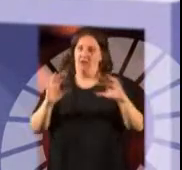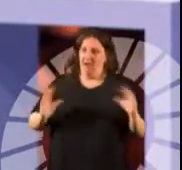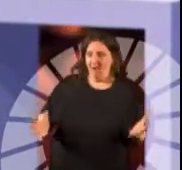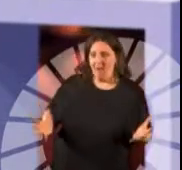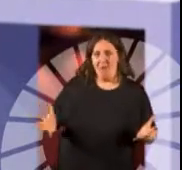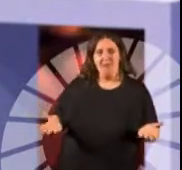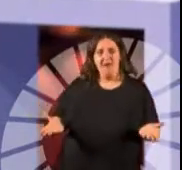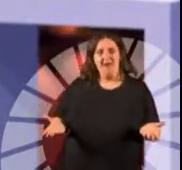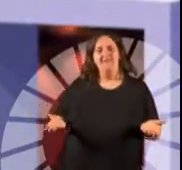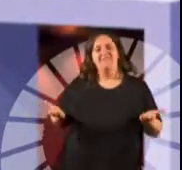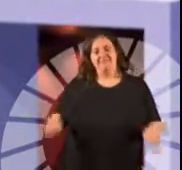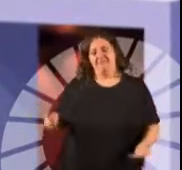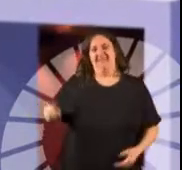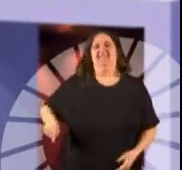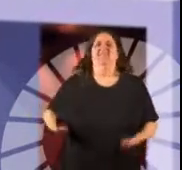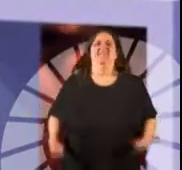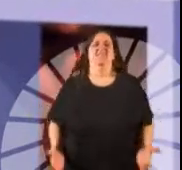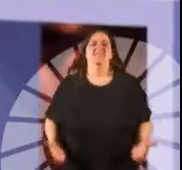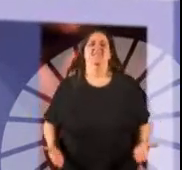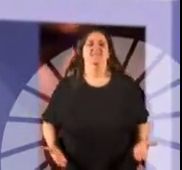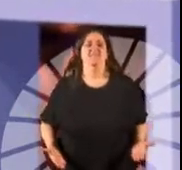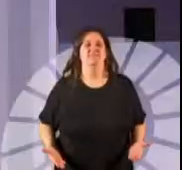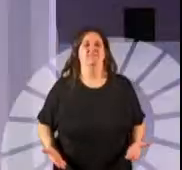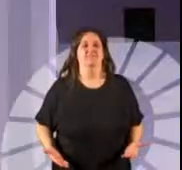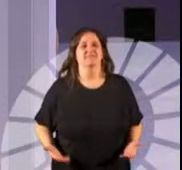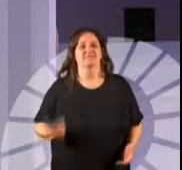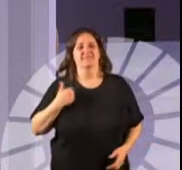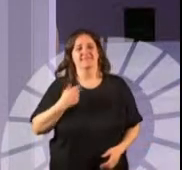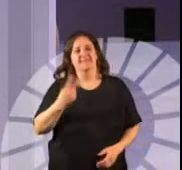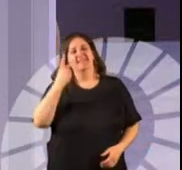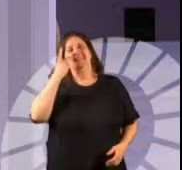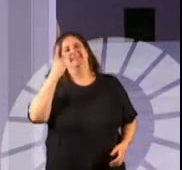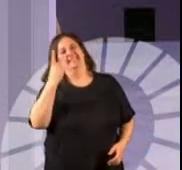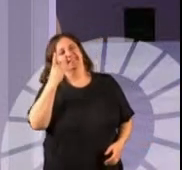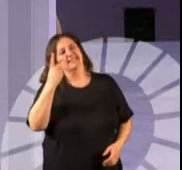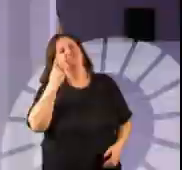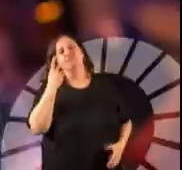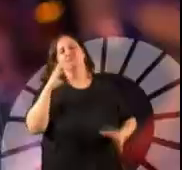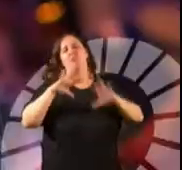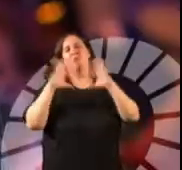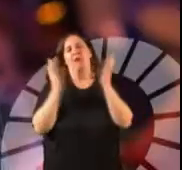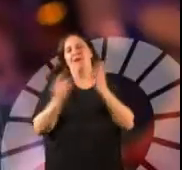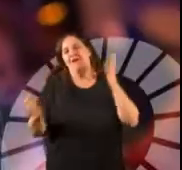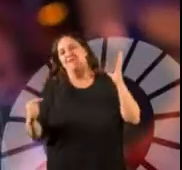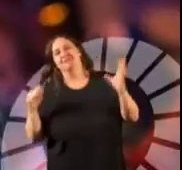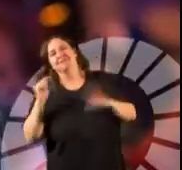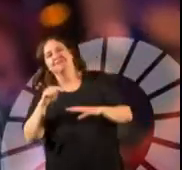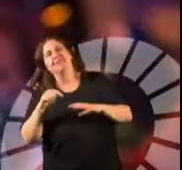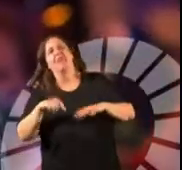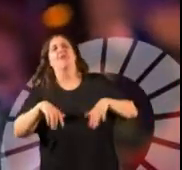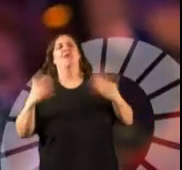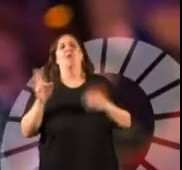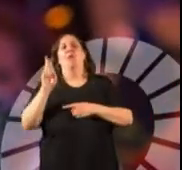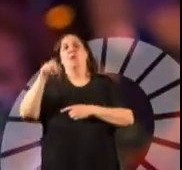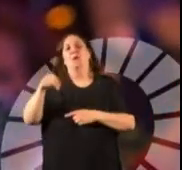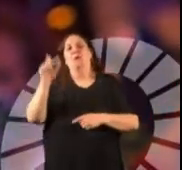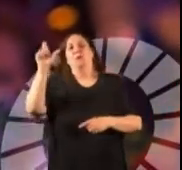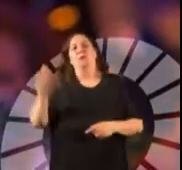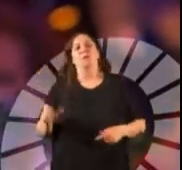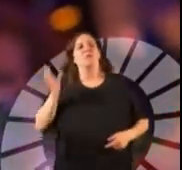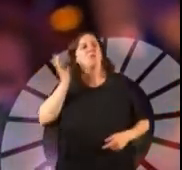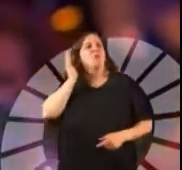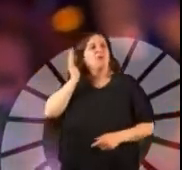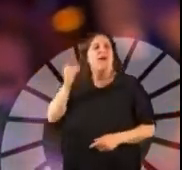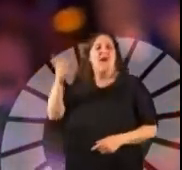world, to UN Women, which has carried the banner for so many years now, we